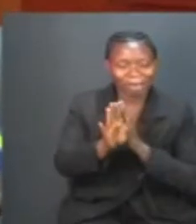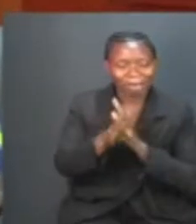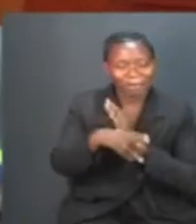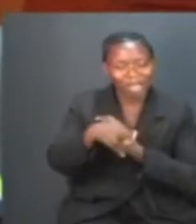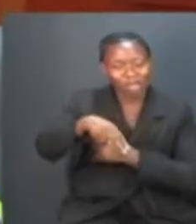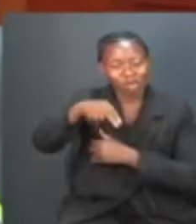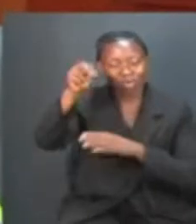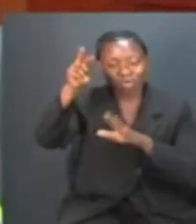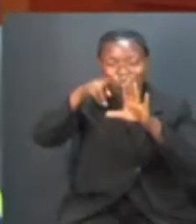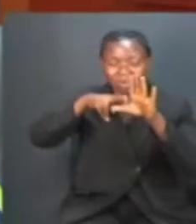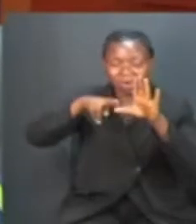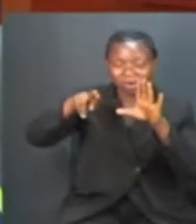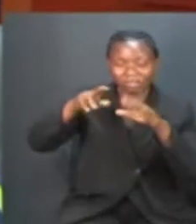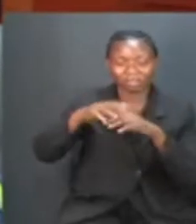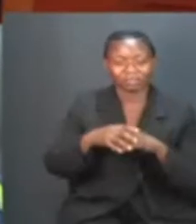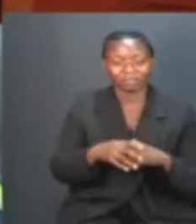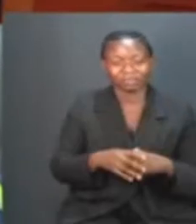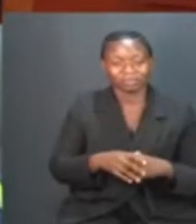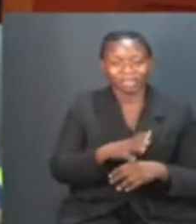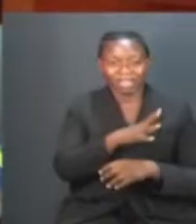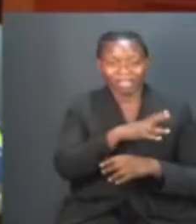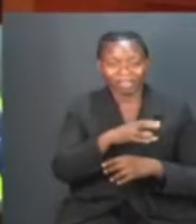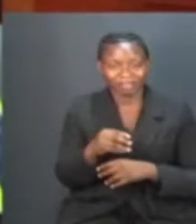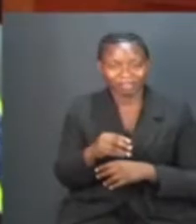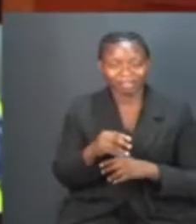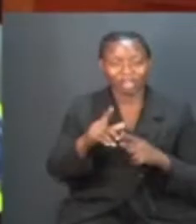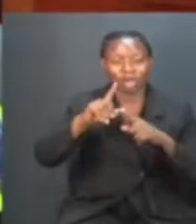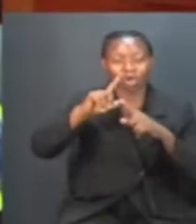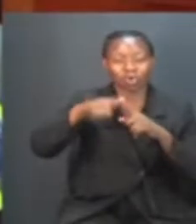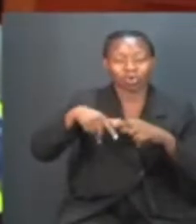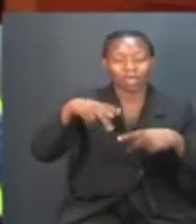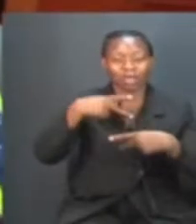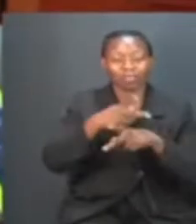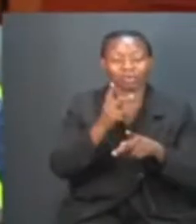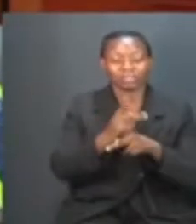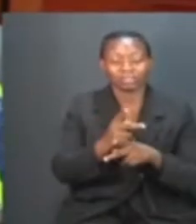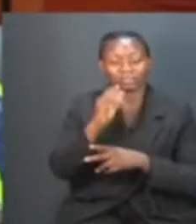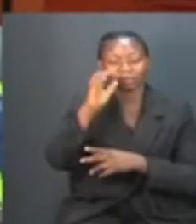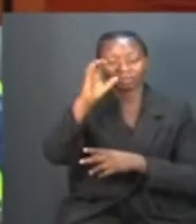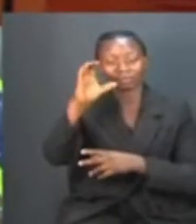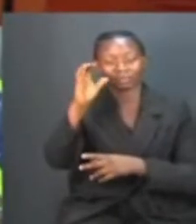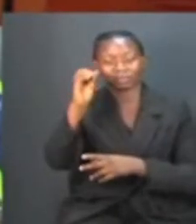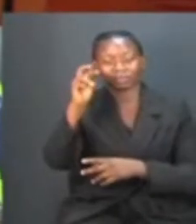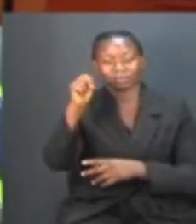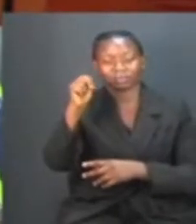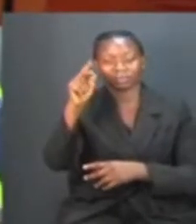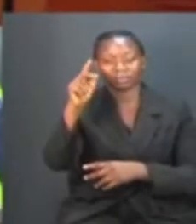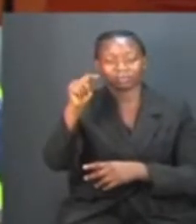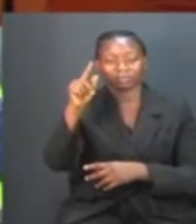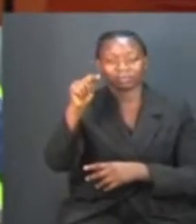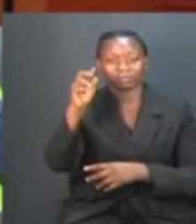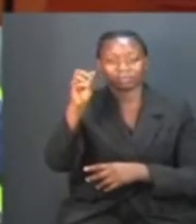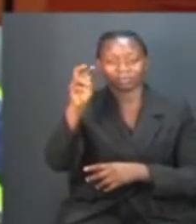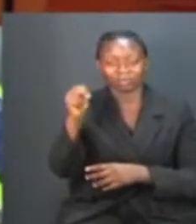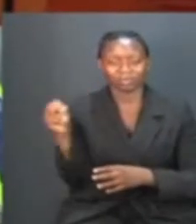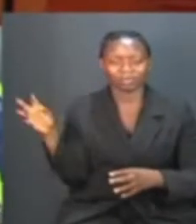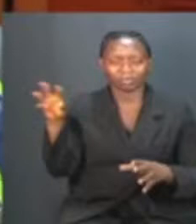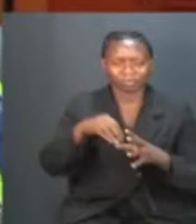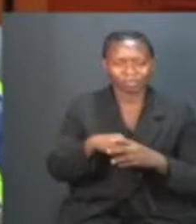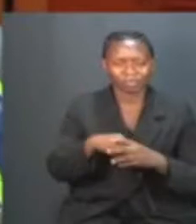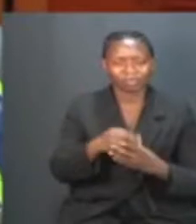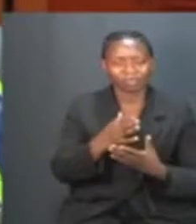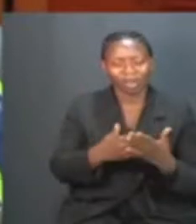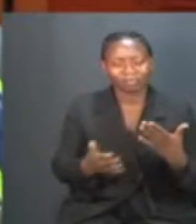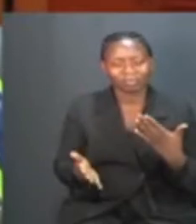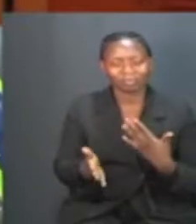northern region's climate and the availability of locally produced cotton. This attire evolved from